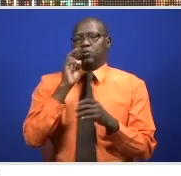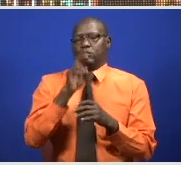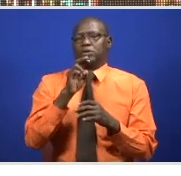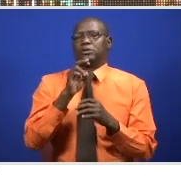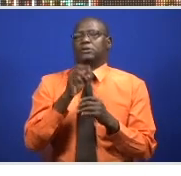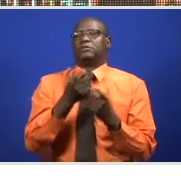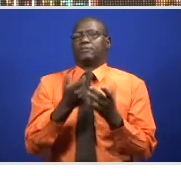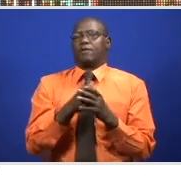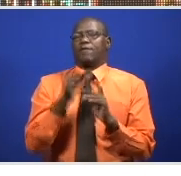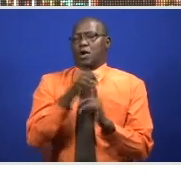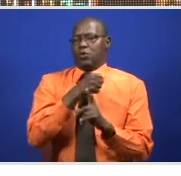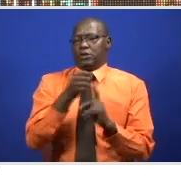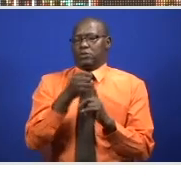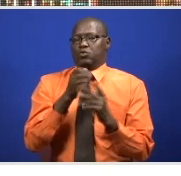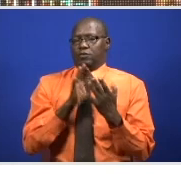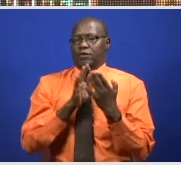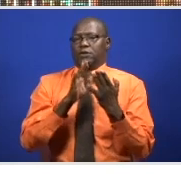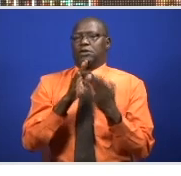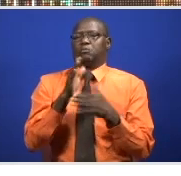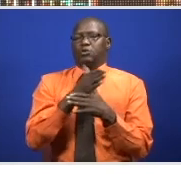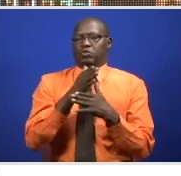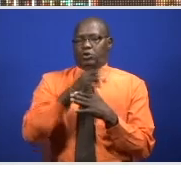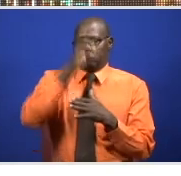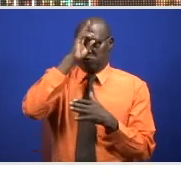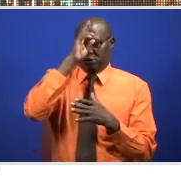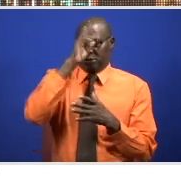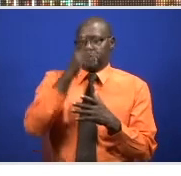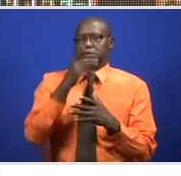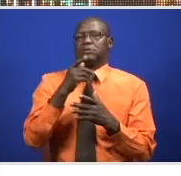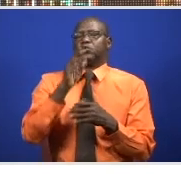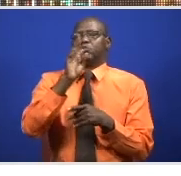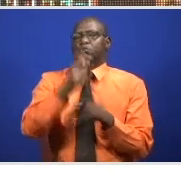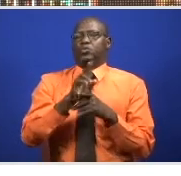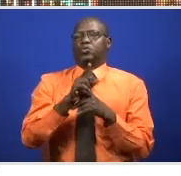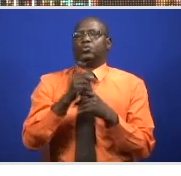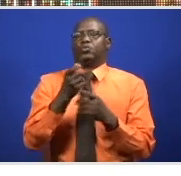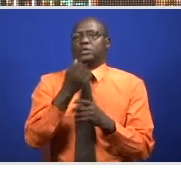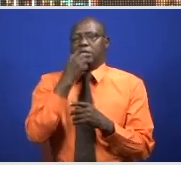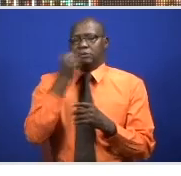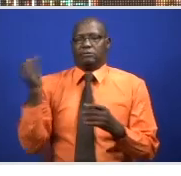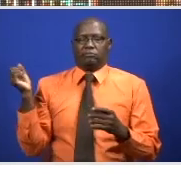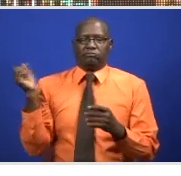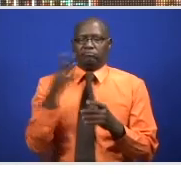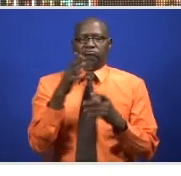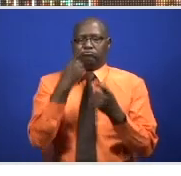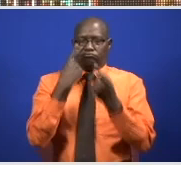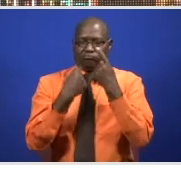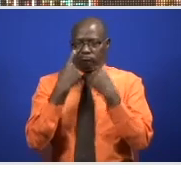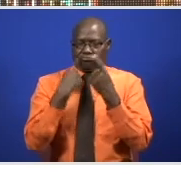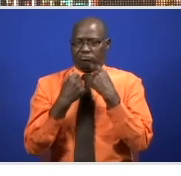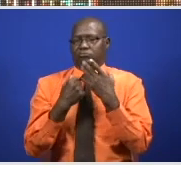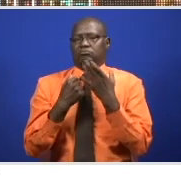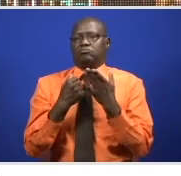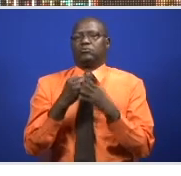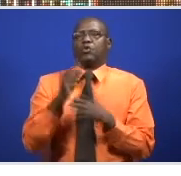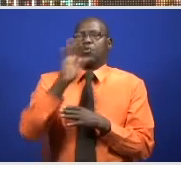confrontations between protesters and police who used tear gas to disperse the crowds. Odinga's convoy, which included NARC Kenya Party leader Martha Karua, Wiper